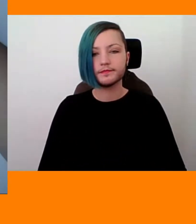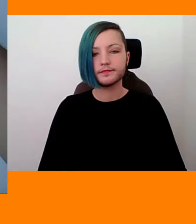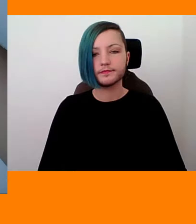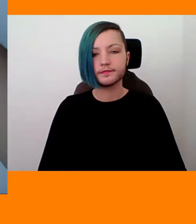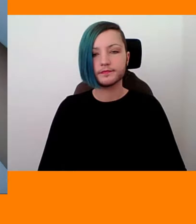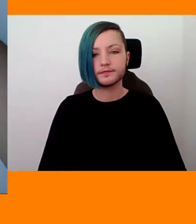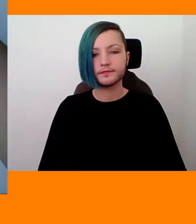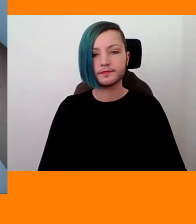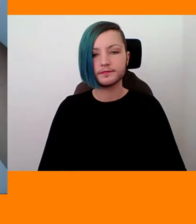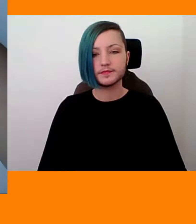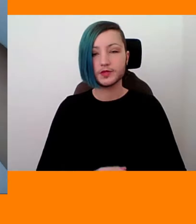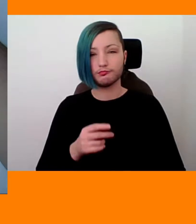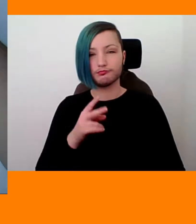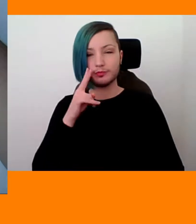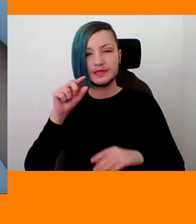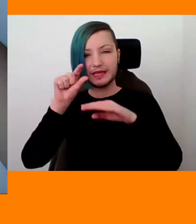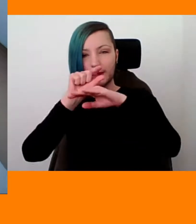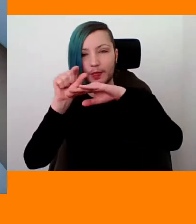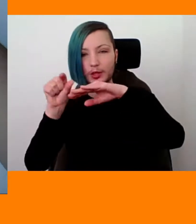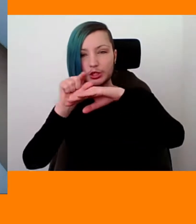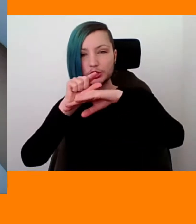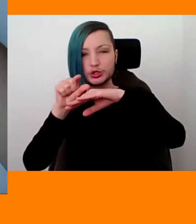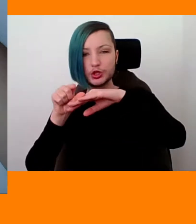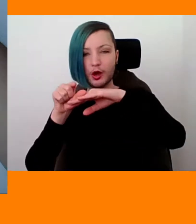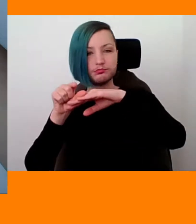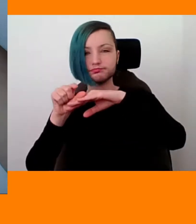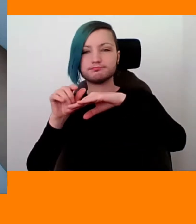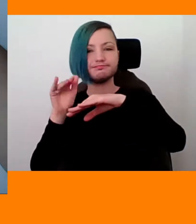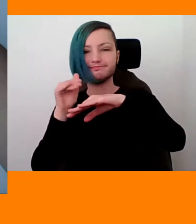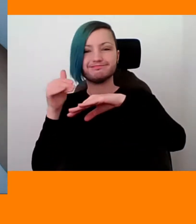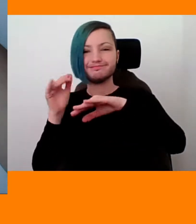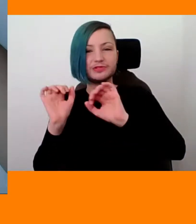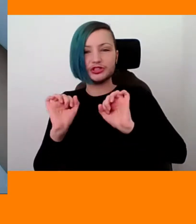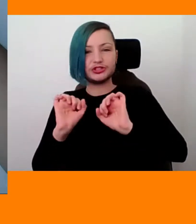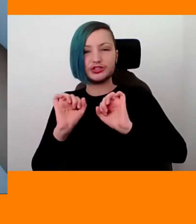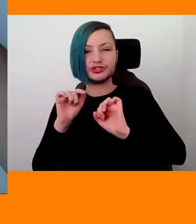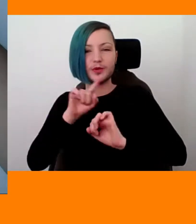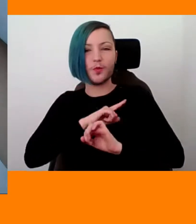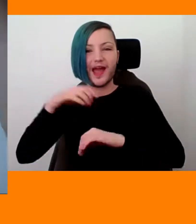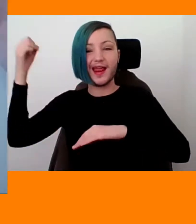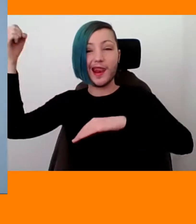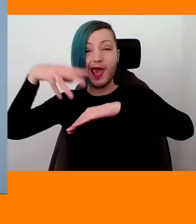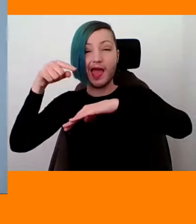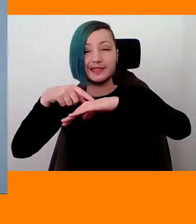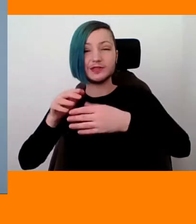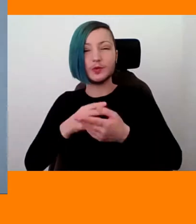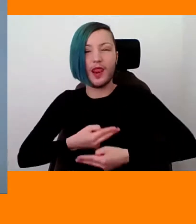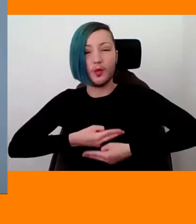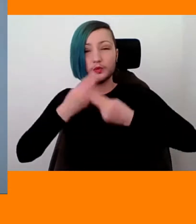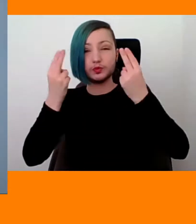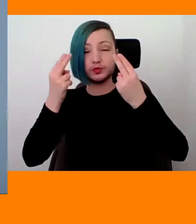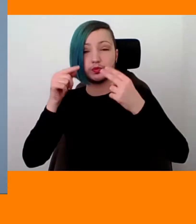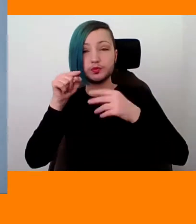As you can see, I've avoided this section here because it's the lightest part. This is where the light is hitting.